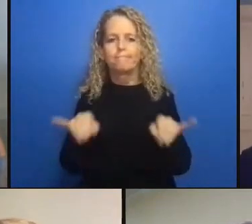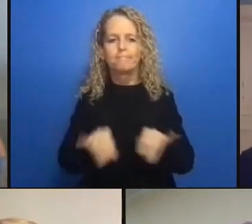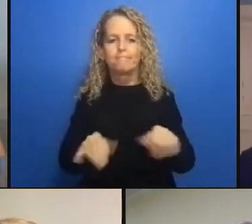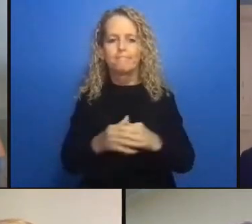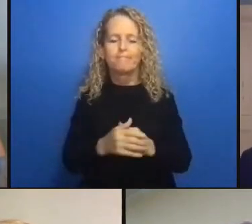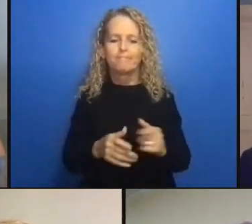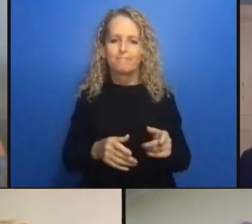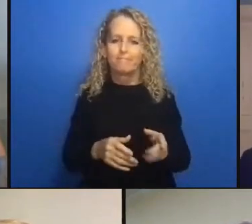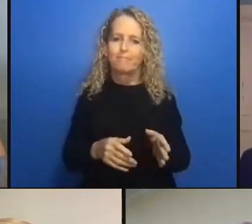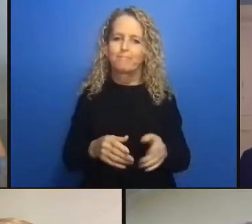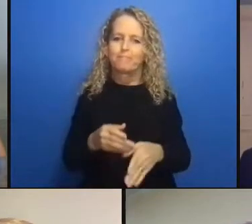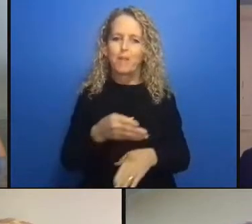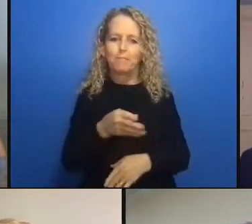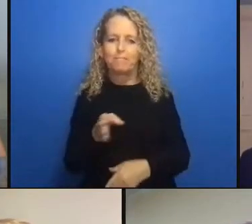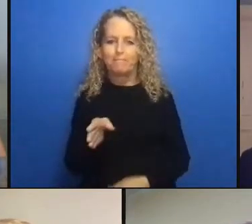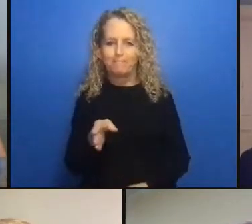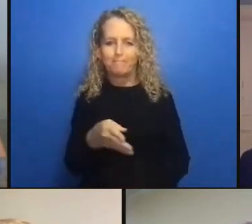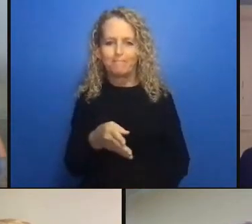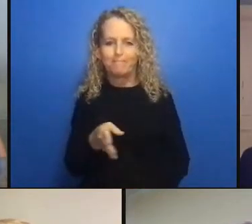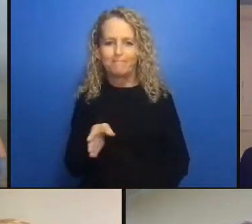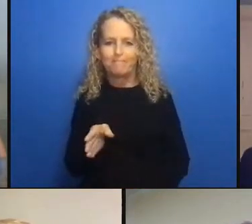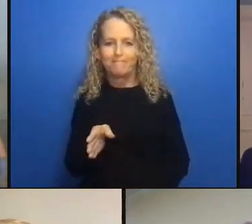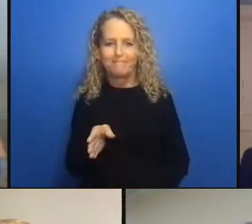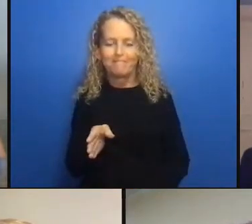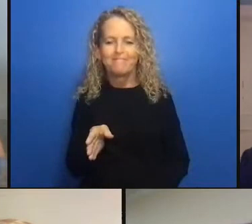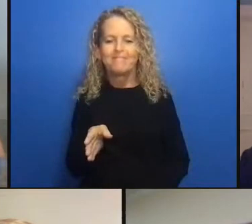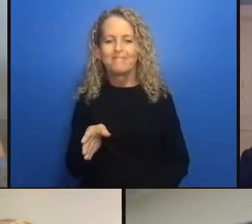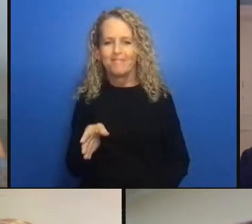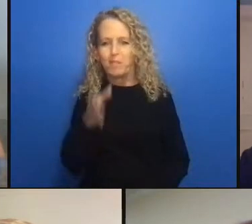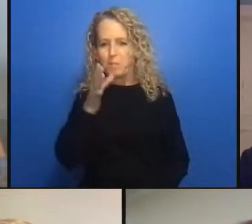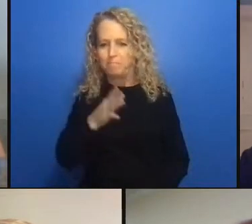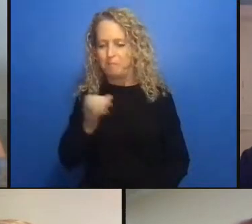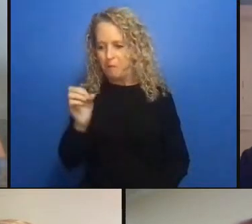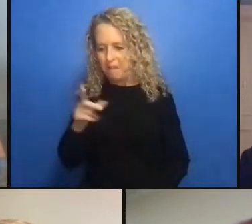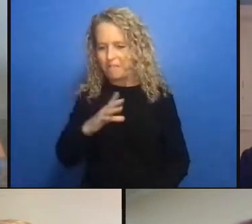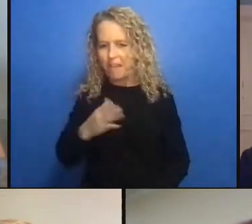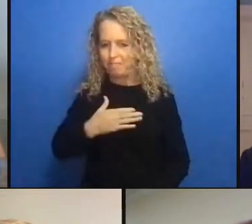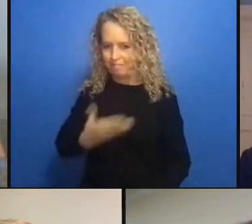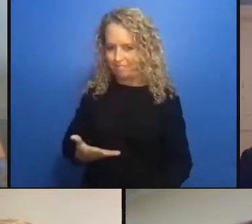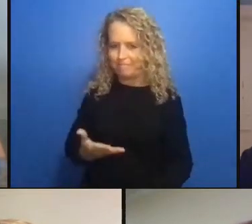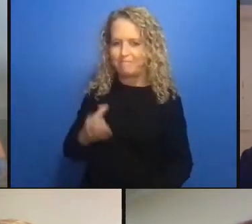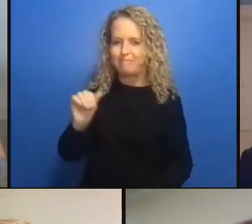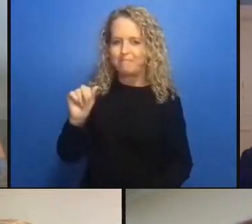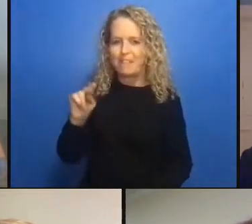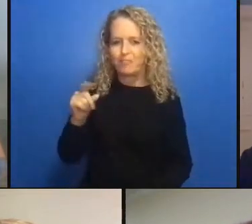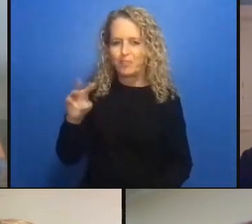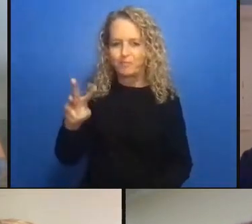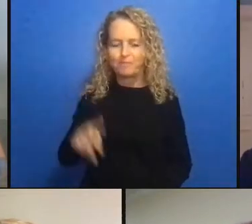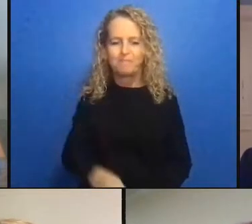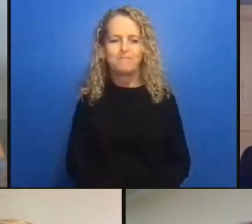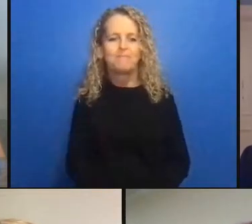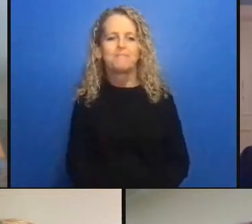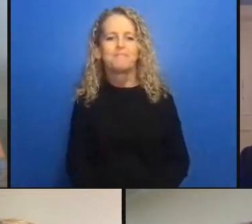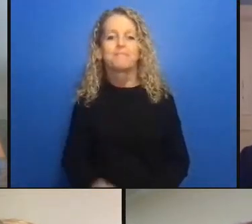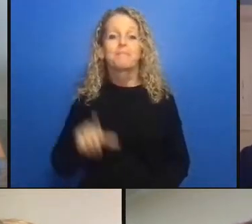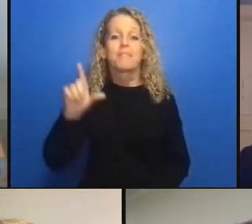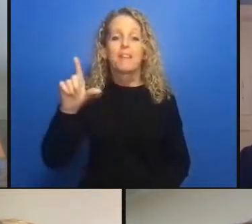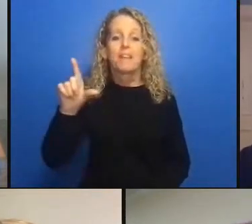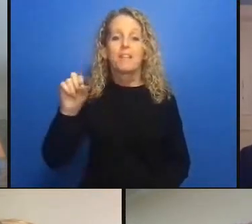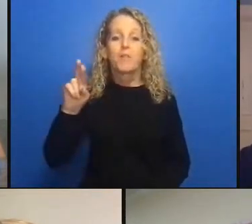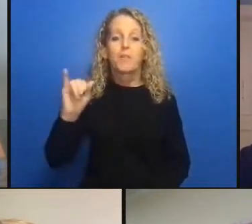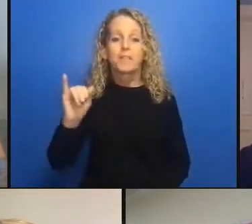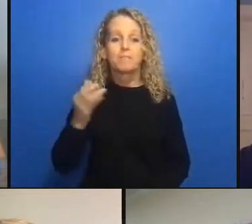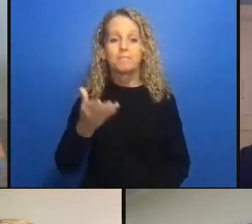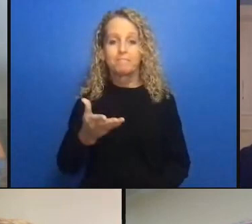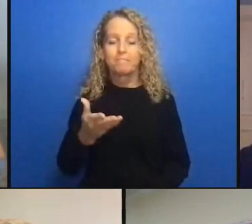Okay, so as a wrap up, and again, really lightning round this time, thank you for the great work. It's hard to disagree with any of the report conclusions. They